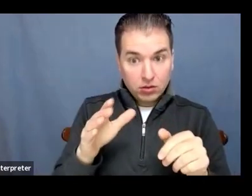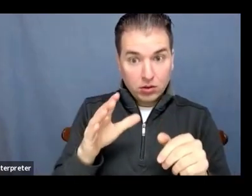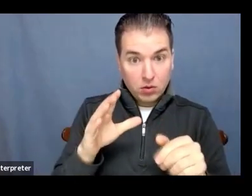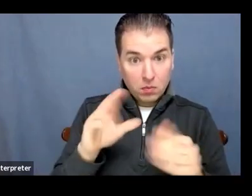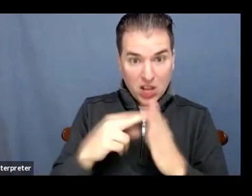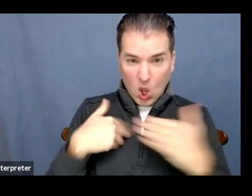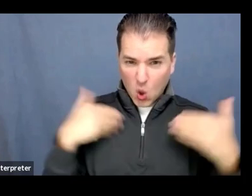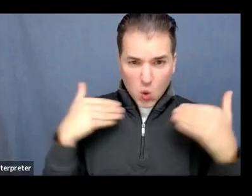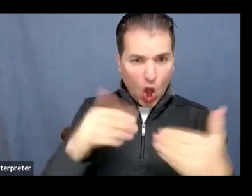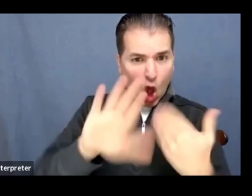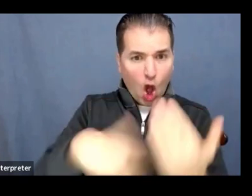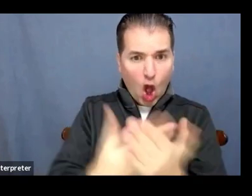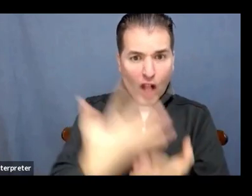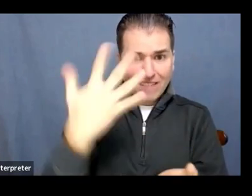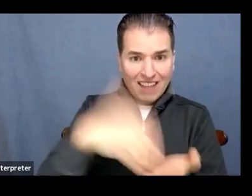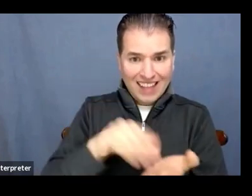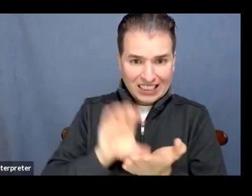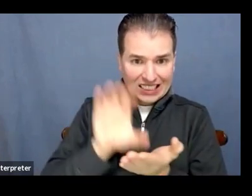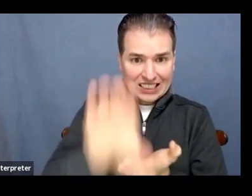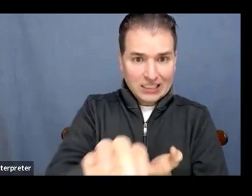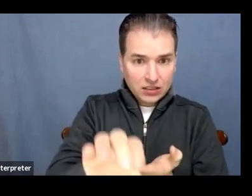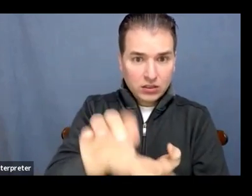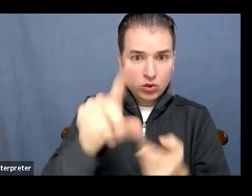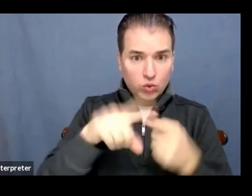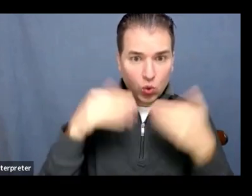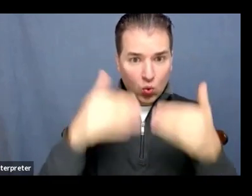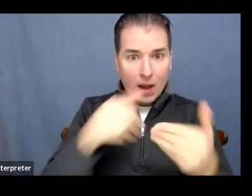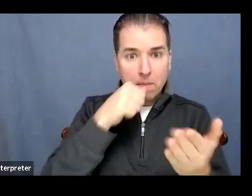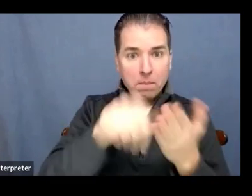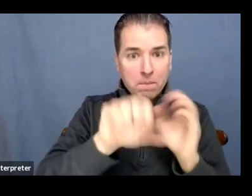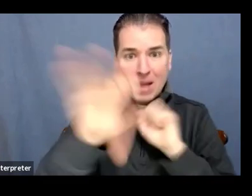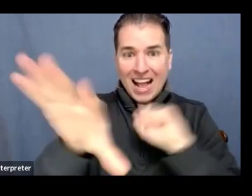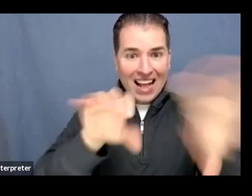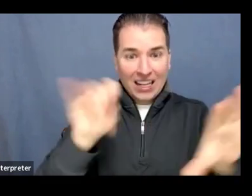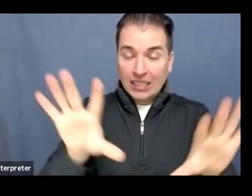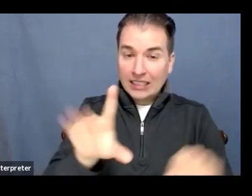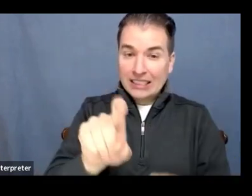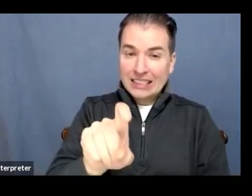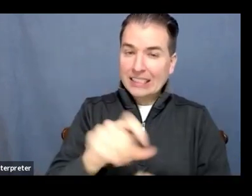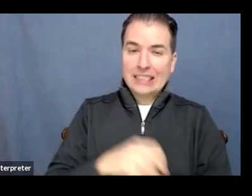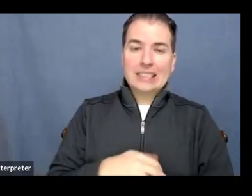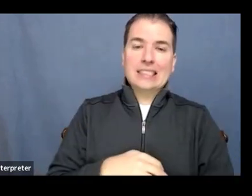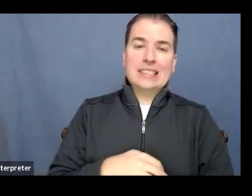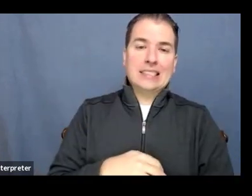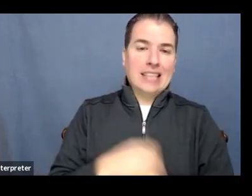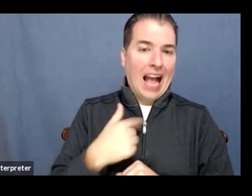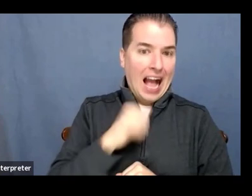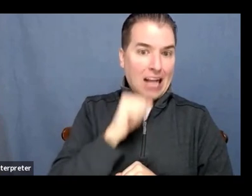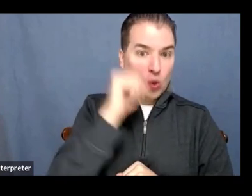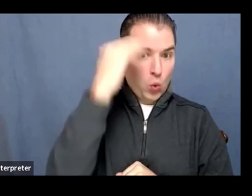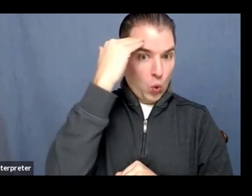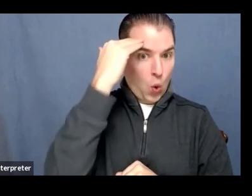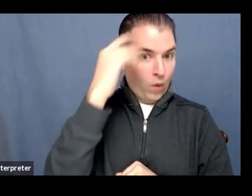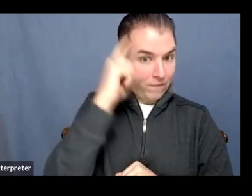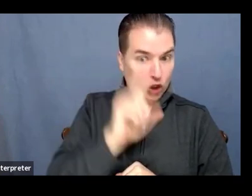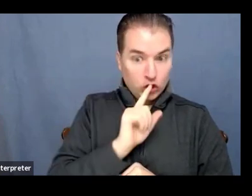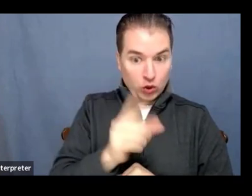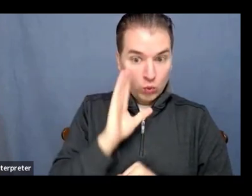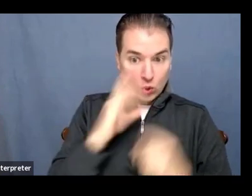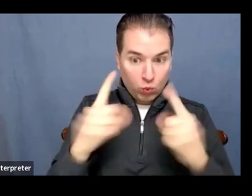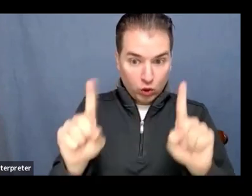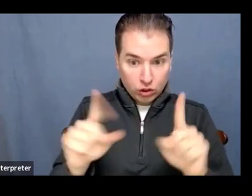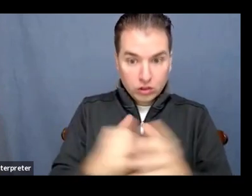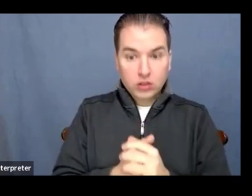So I might try something less, you know, some fewer numbers of direct mail pieces, fewer